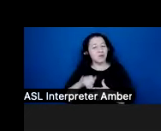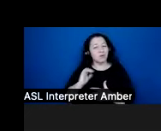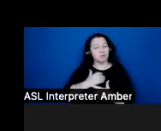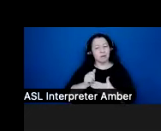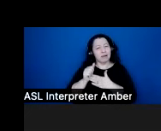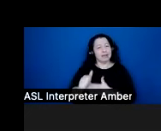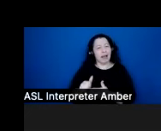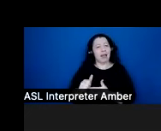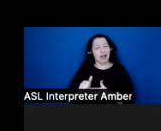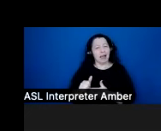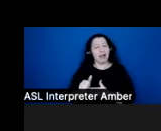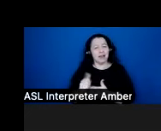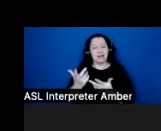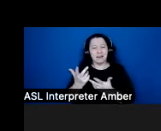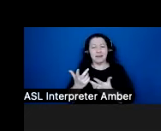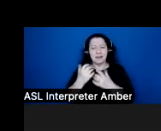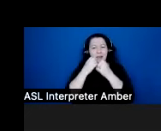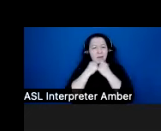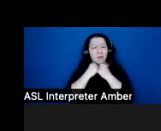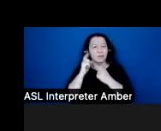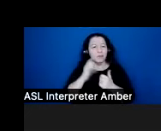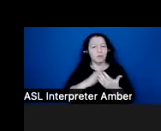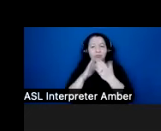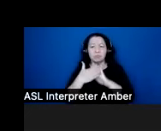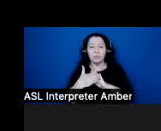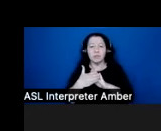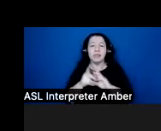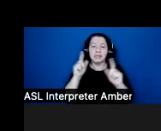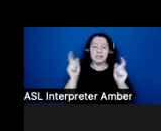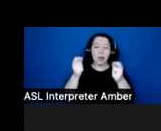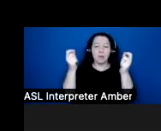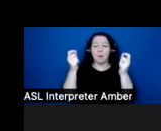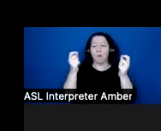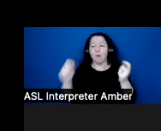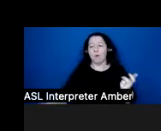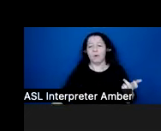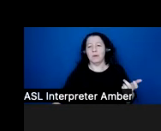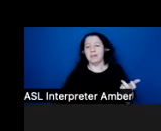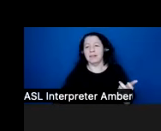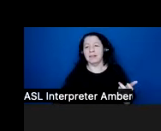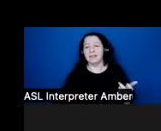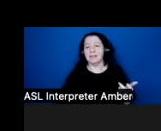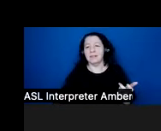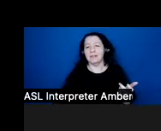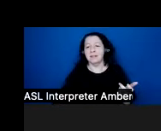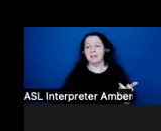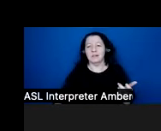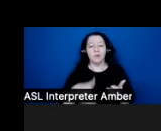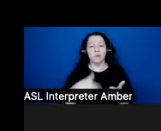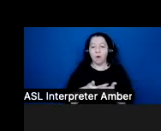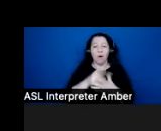of our community. So ceremonies, healers, doulas, these traditional values that help